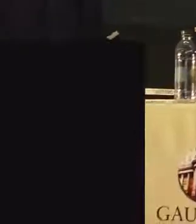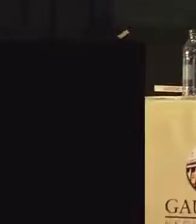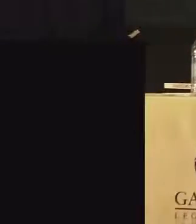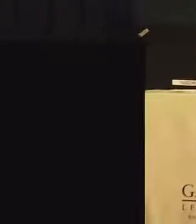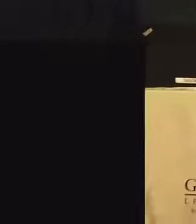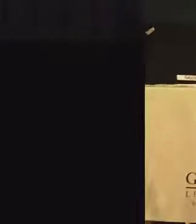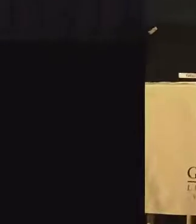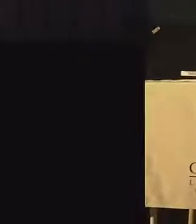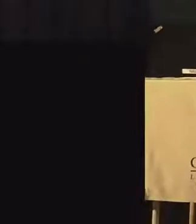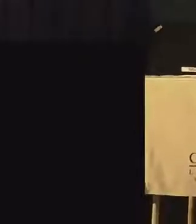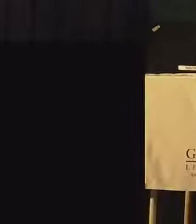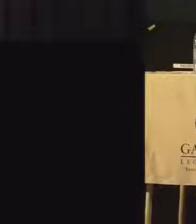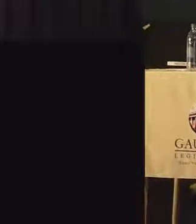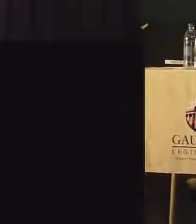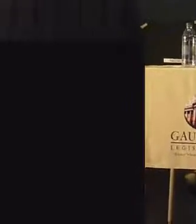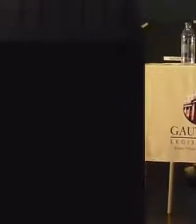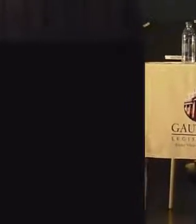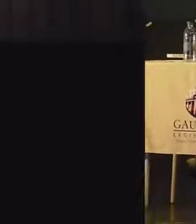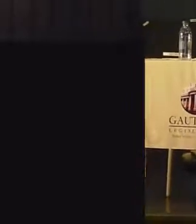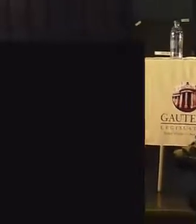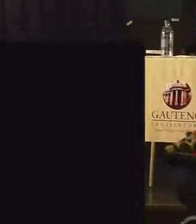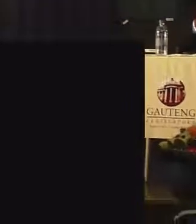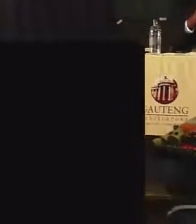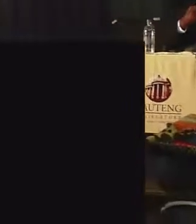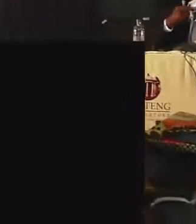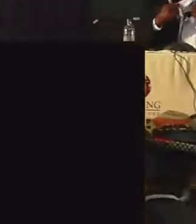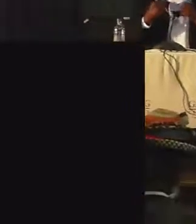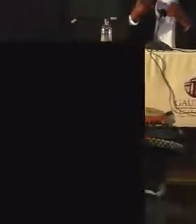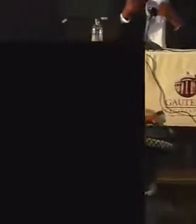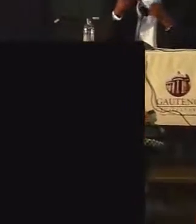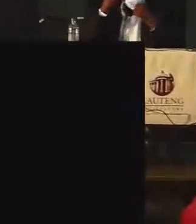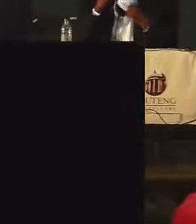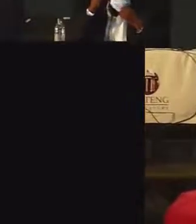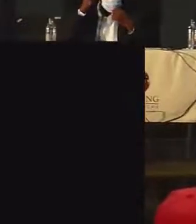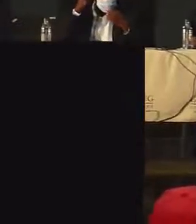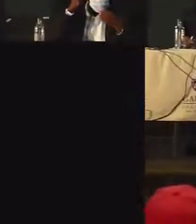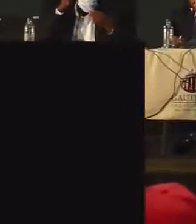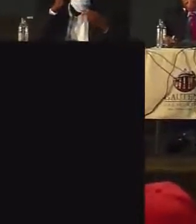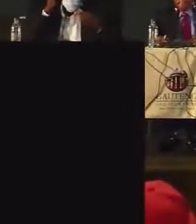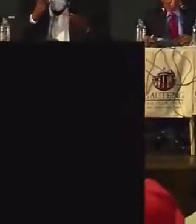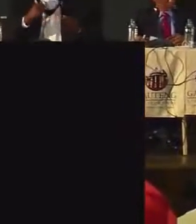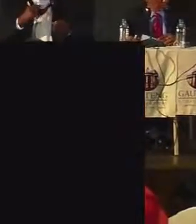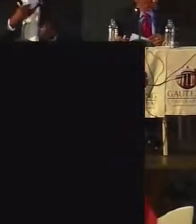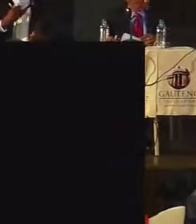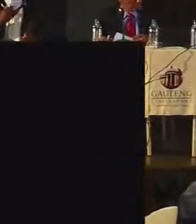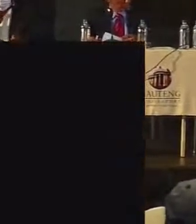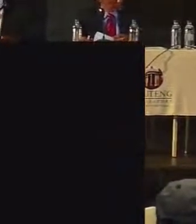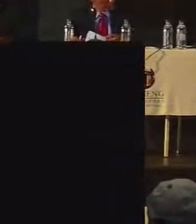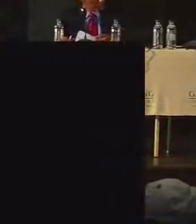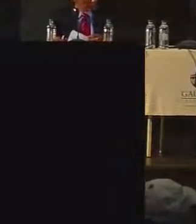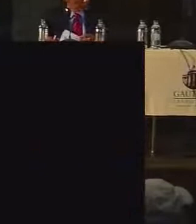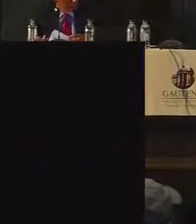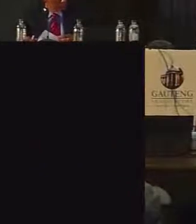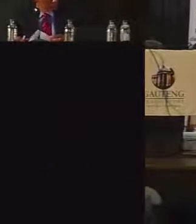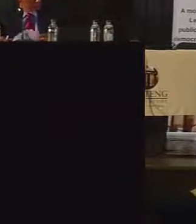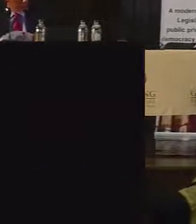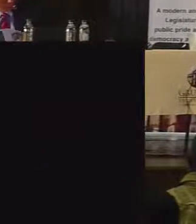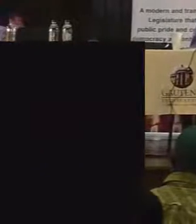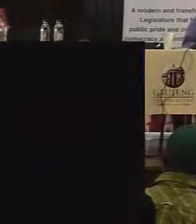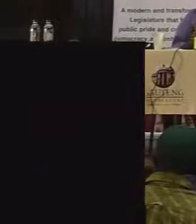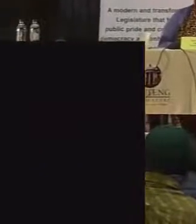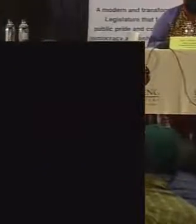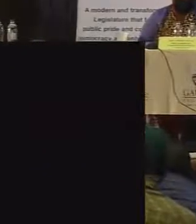Thanks, HOD, on that. I think that deals with the, I want to handle things this way. I wanted us to take those things quickly now.